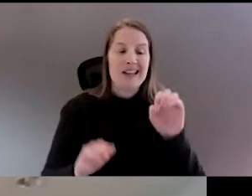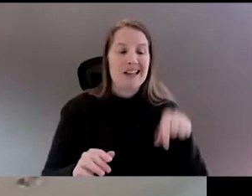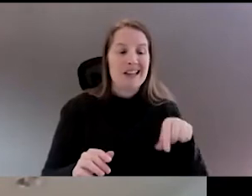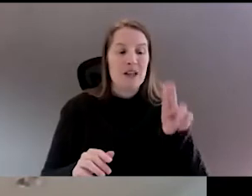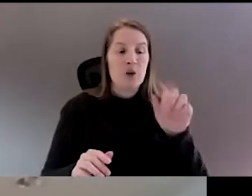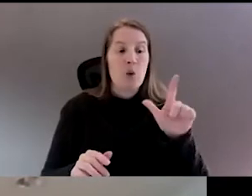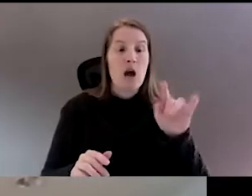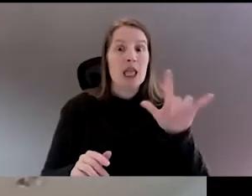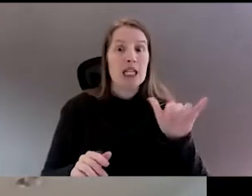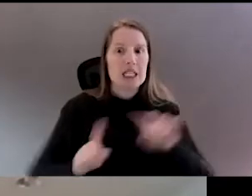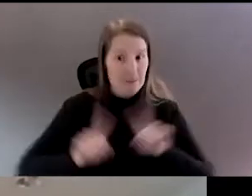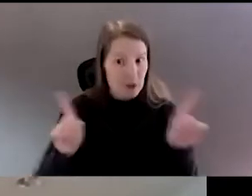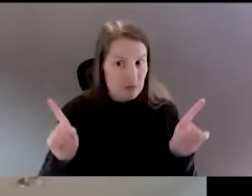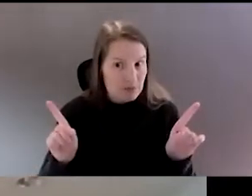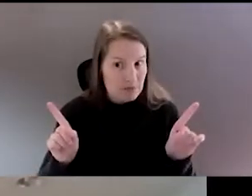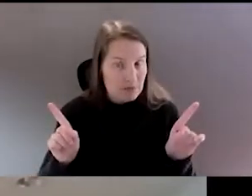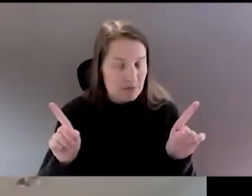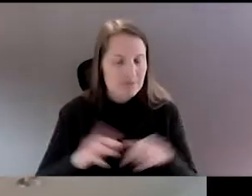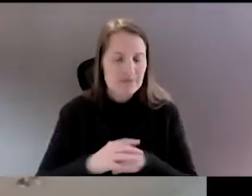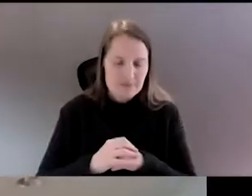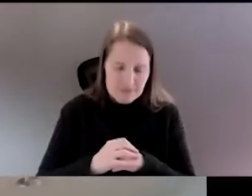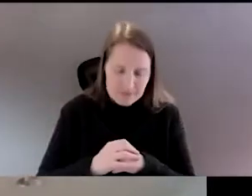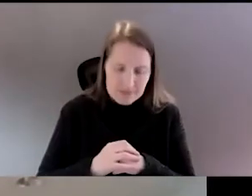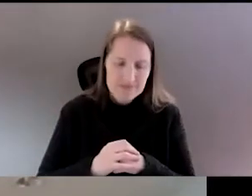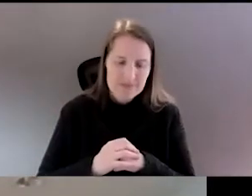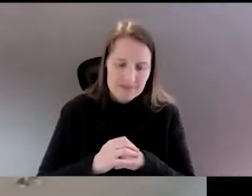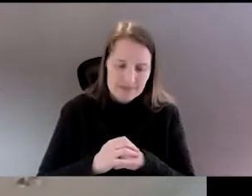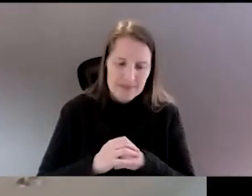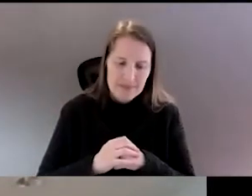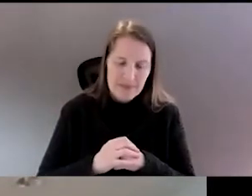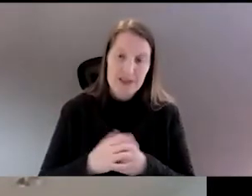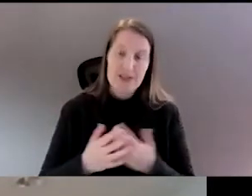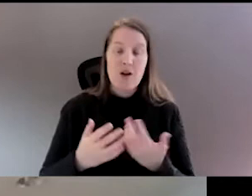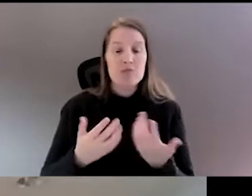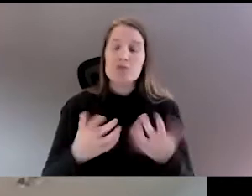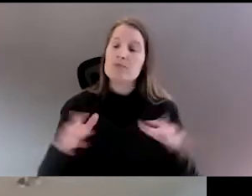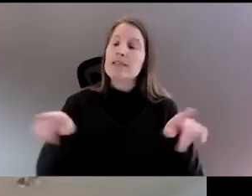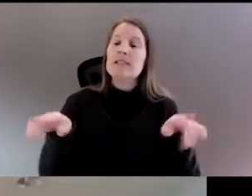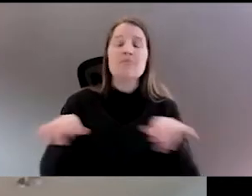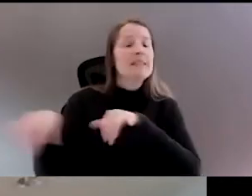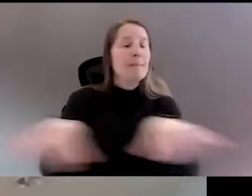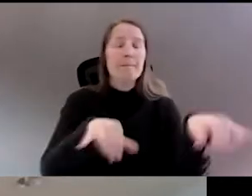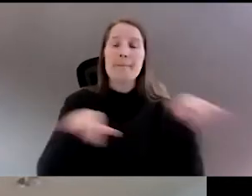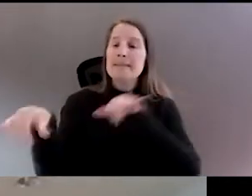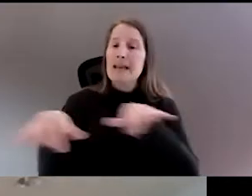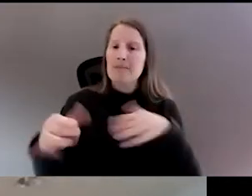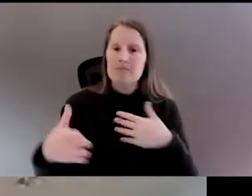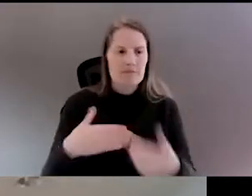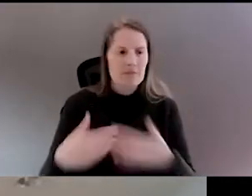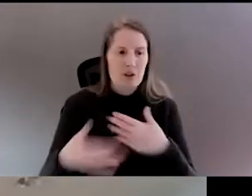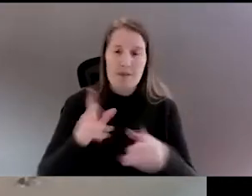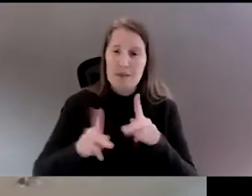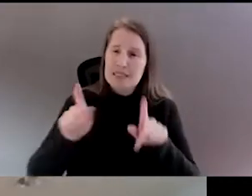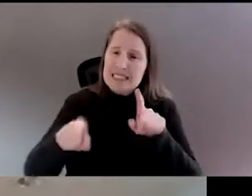that I'm hearing that treating all people the same, regardless of their need, their circumstances, or